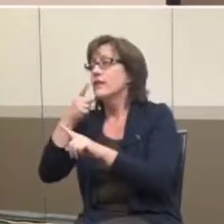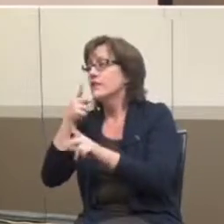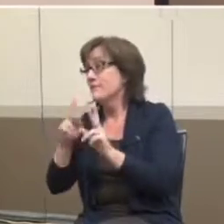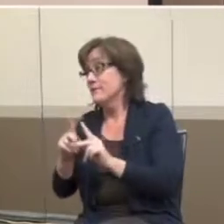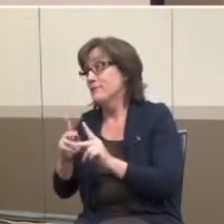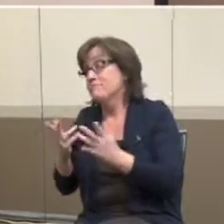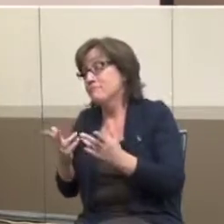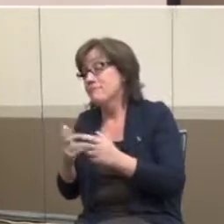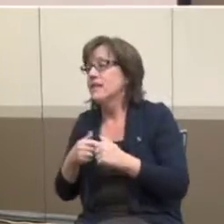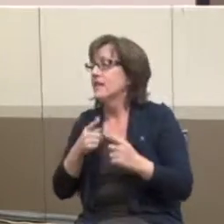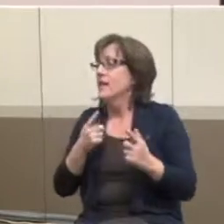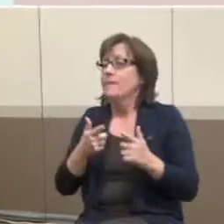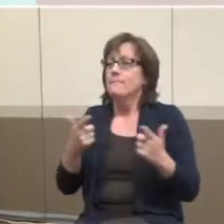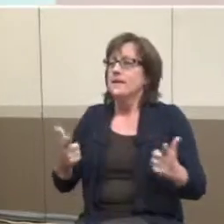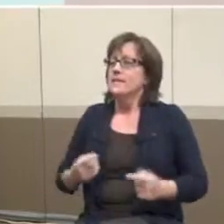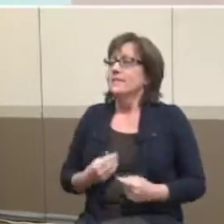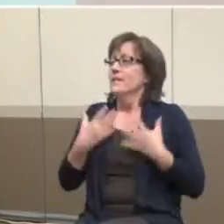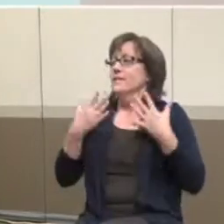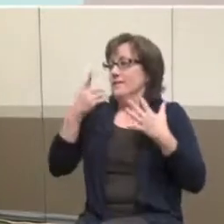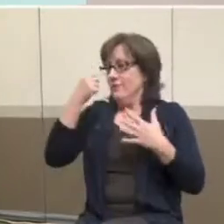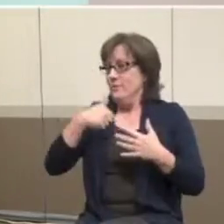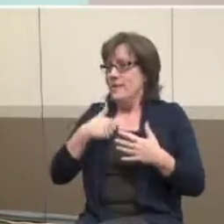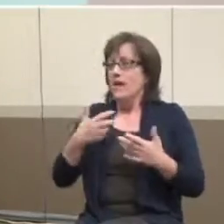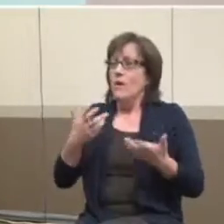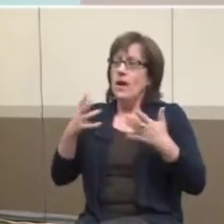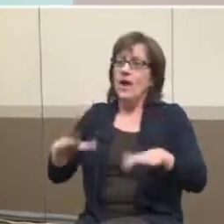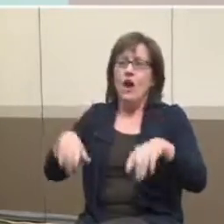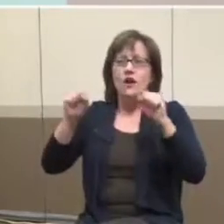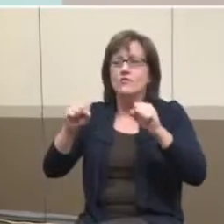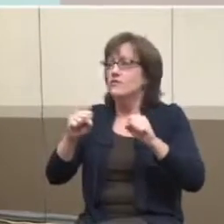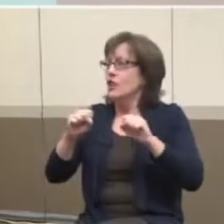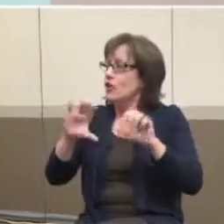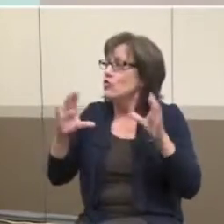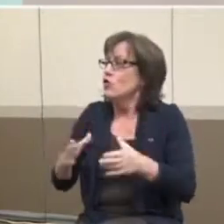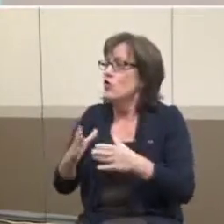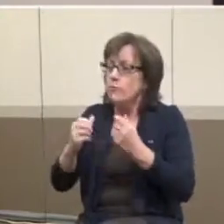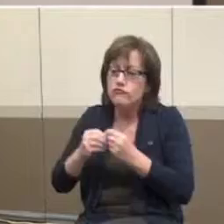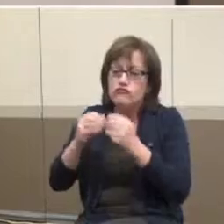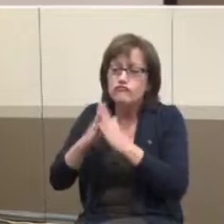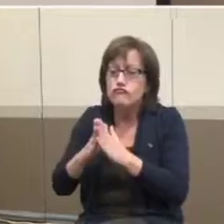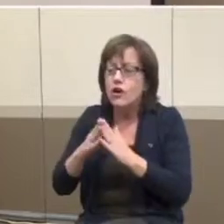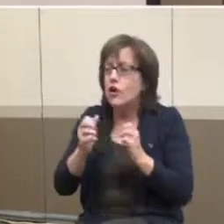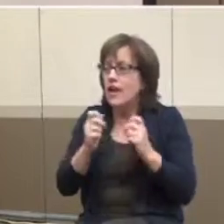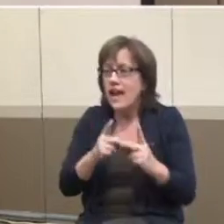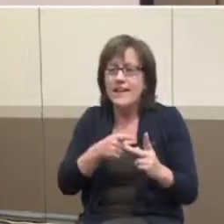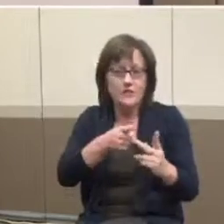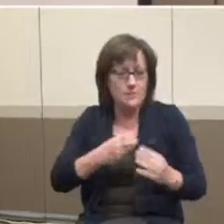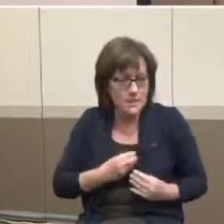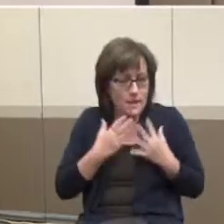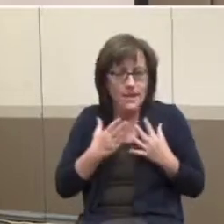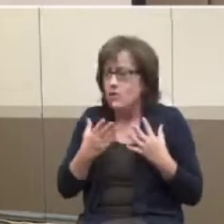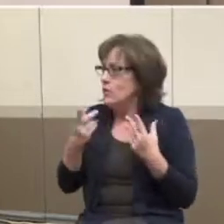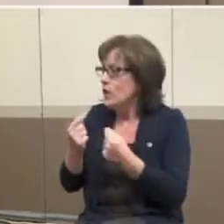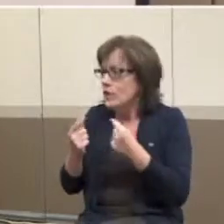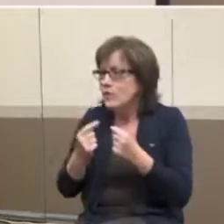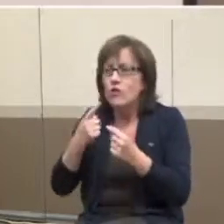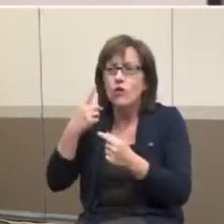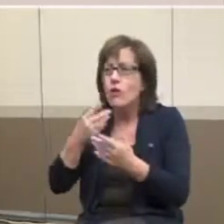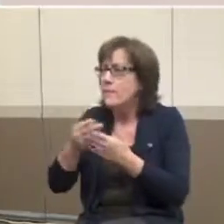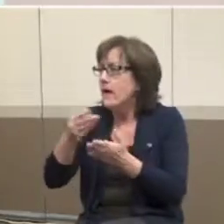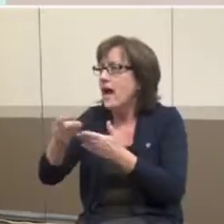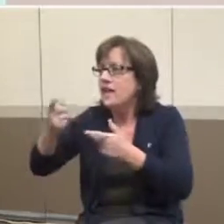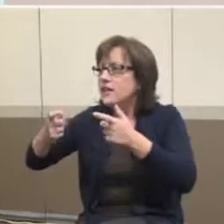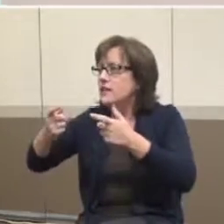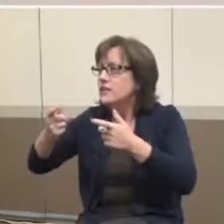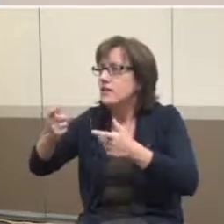big inspiration for me. So I want to do this group, okay, I've got some inspiration, so do I go out and buy a bunch of drums